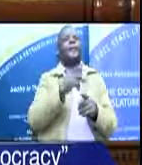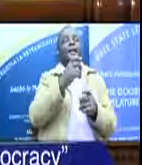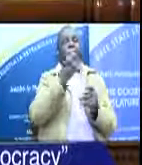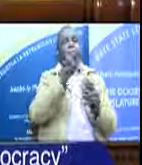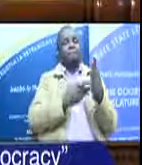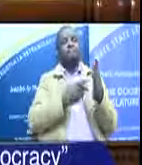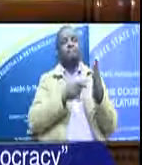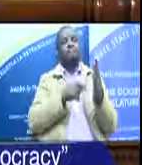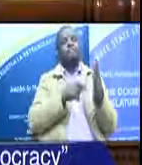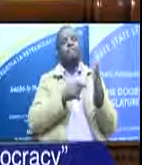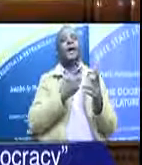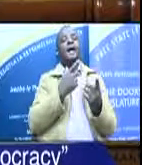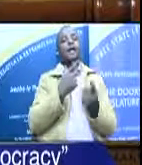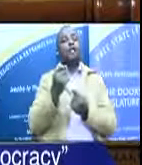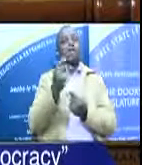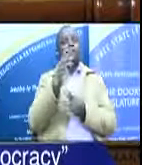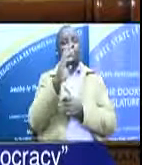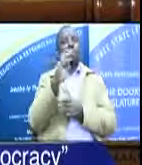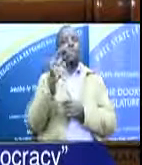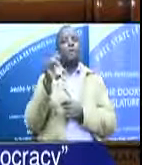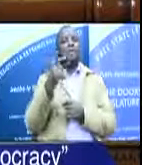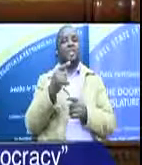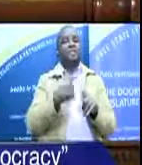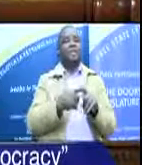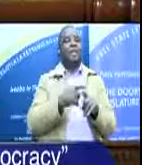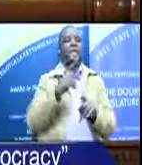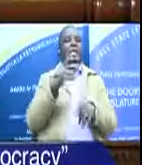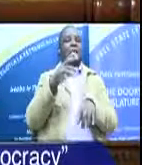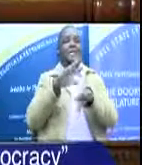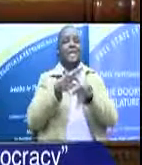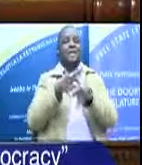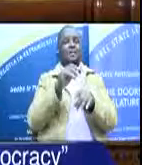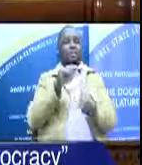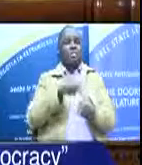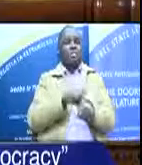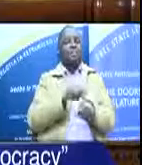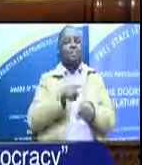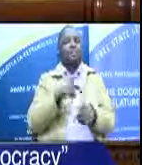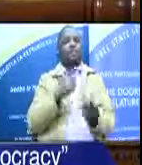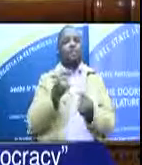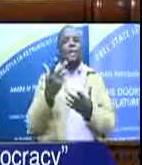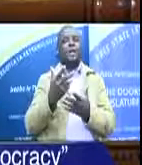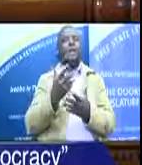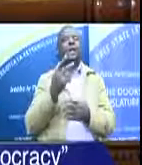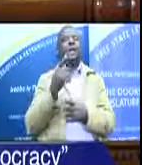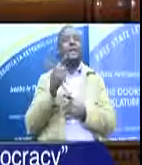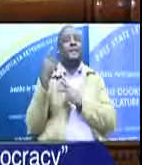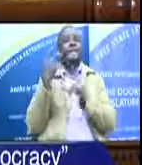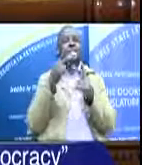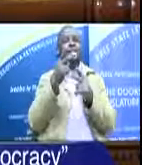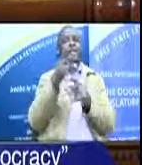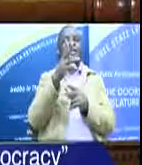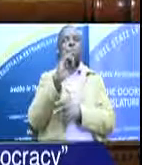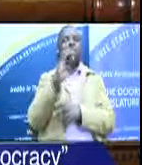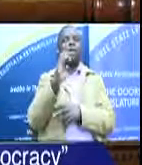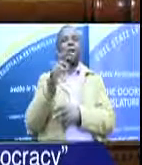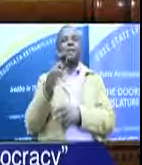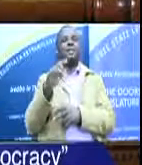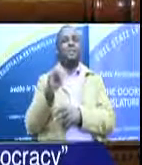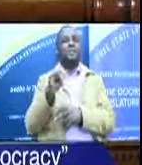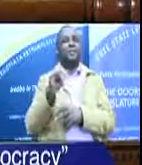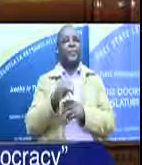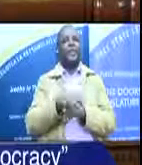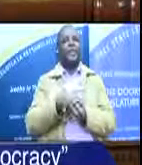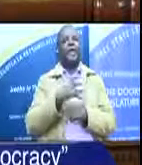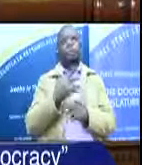district hospitals. The Urology and Dermatology Department conducts outreach to Bongani Regional Hospital. Speaker,